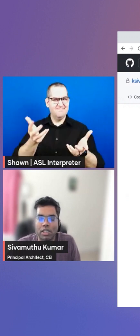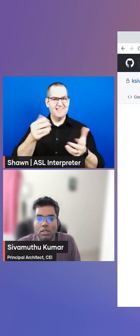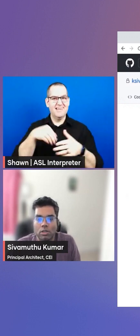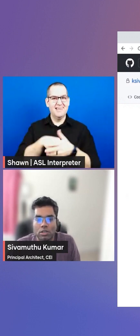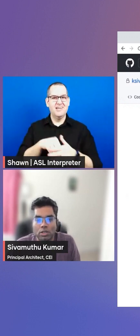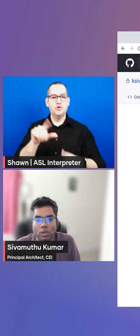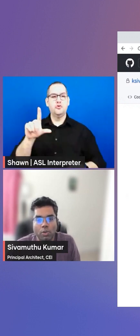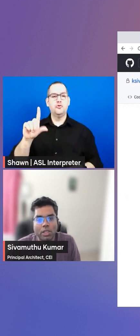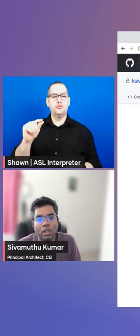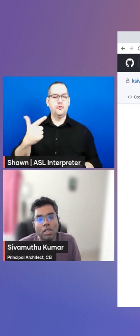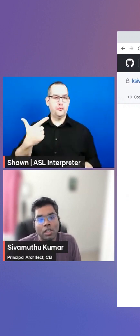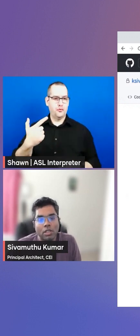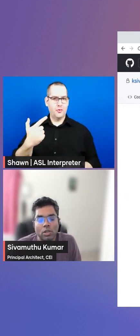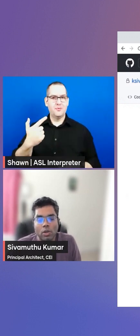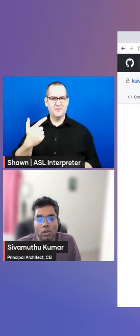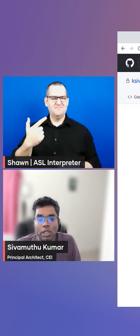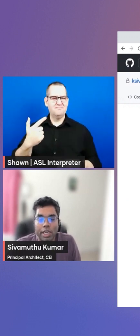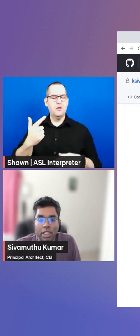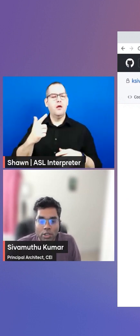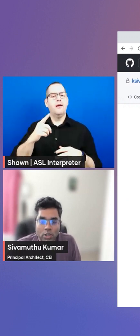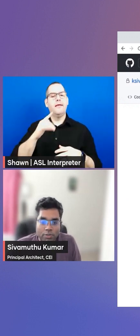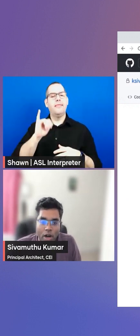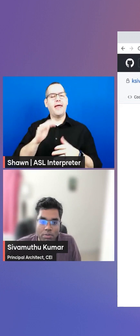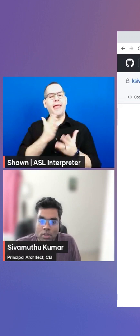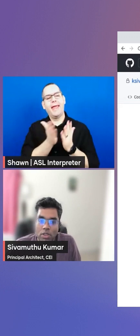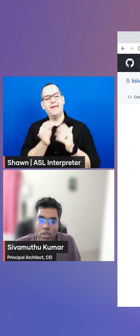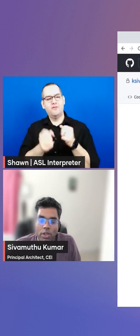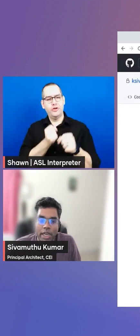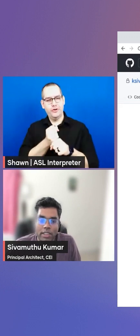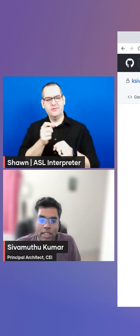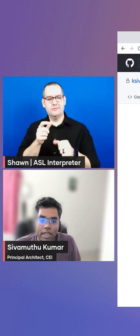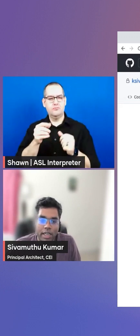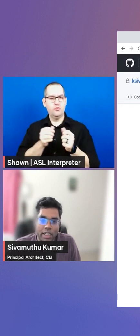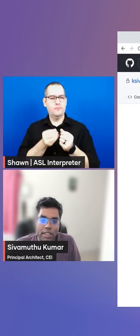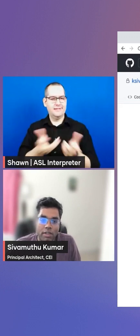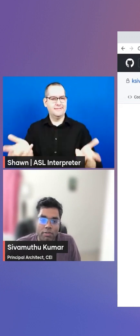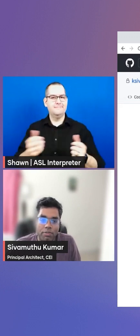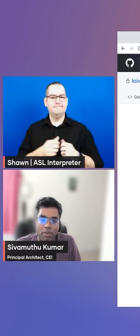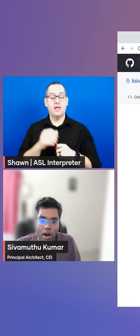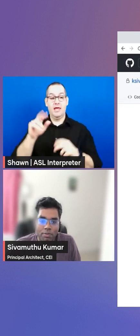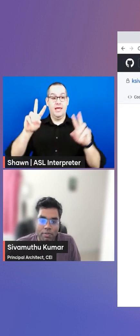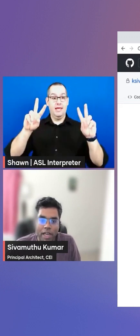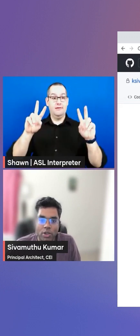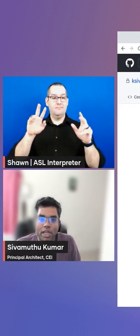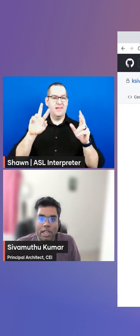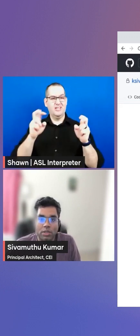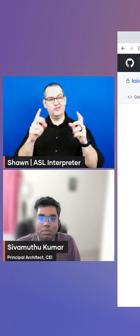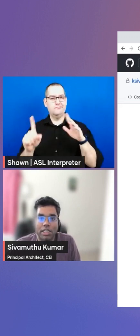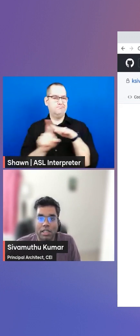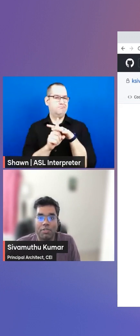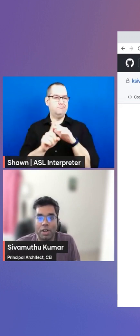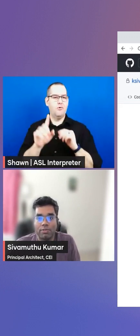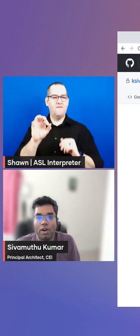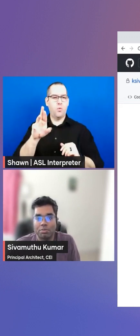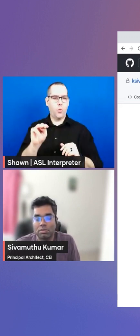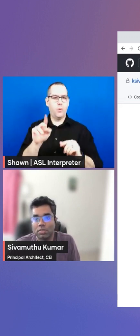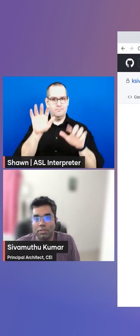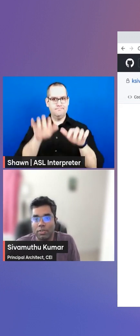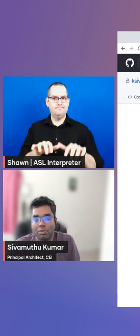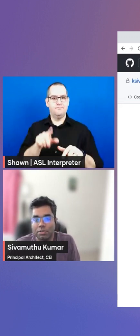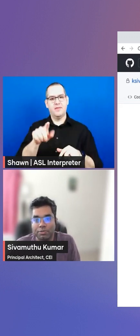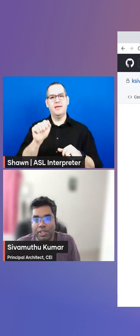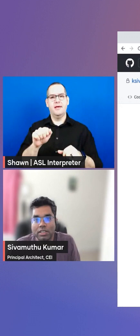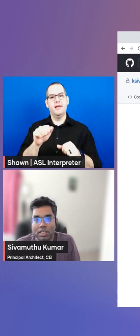2021, end of the year 2021. So in the issue form, you can create a form where you can accept like a different